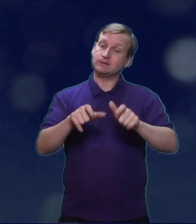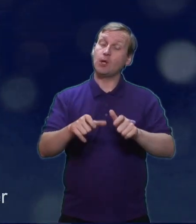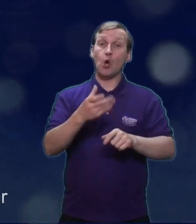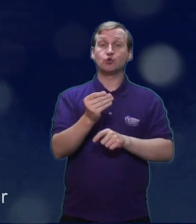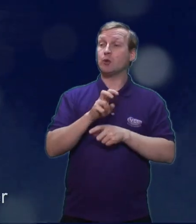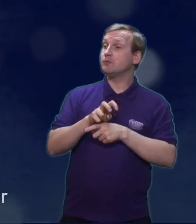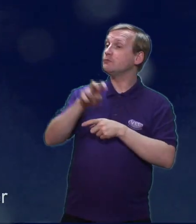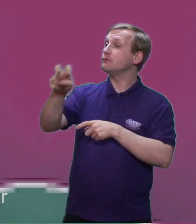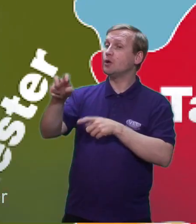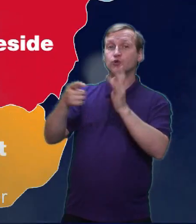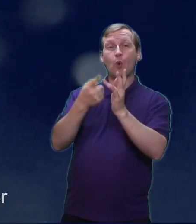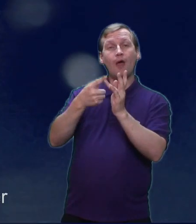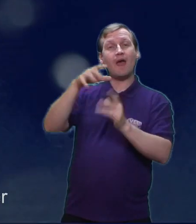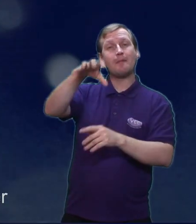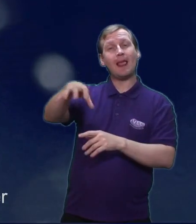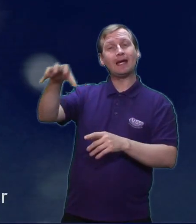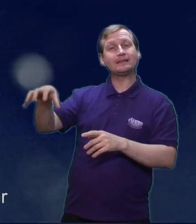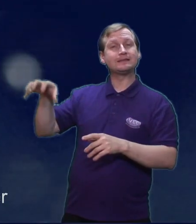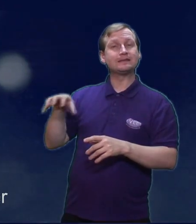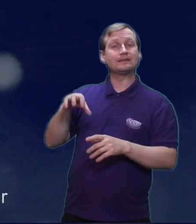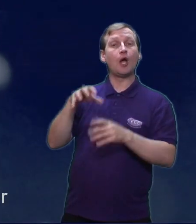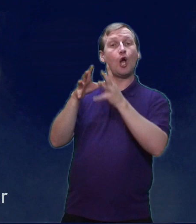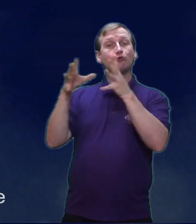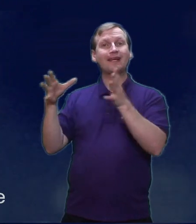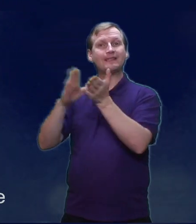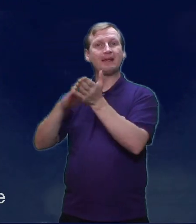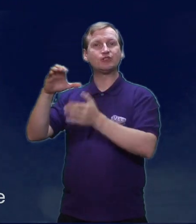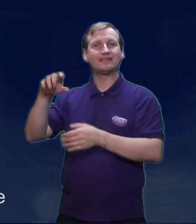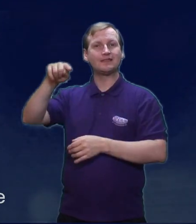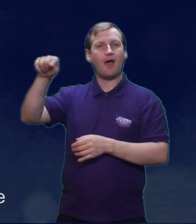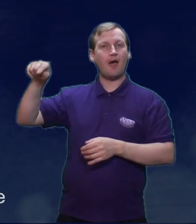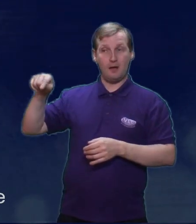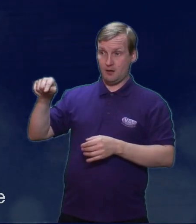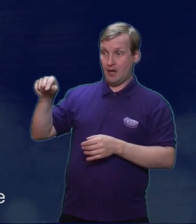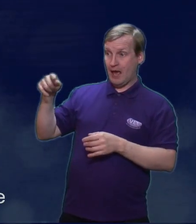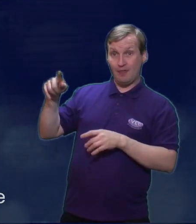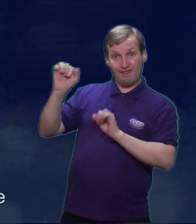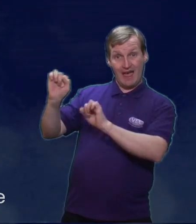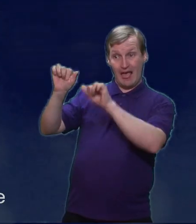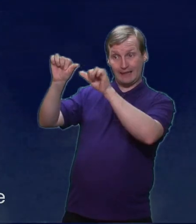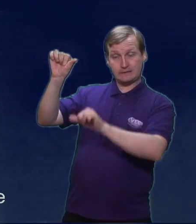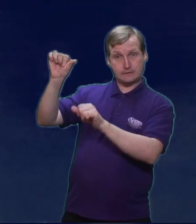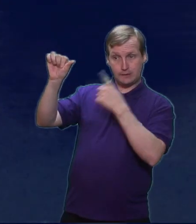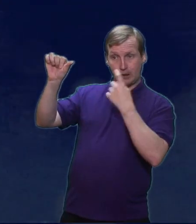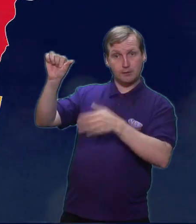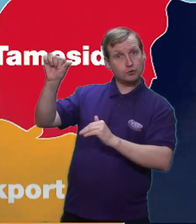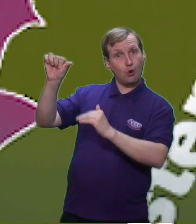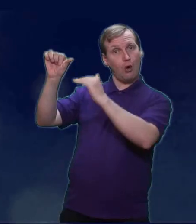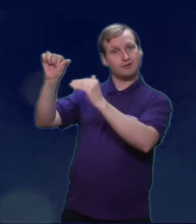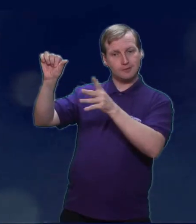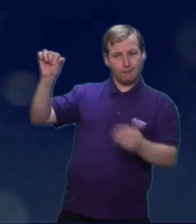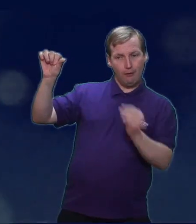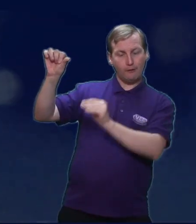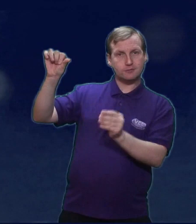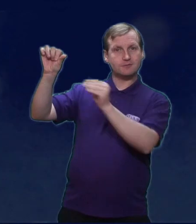usual, while some will have the option to be seen quicker elsewhere in Greater Manchester, where there are shorter waiting